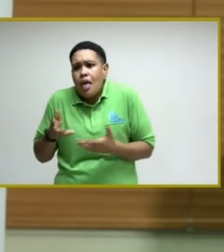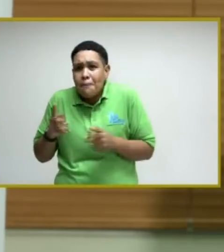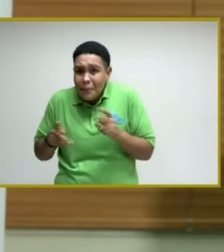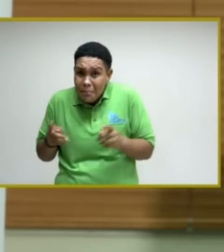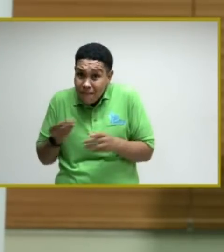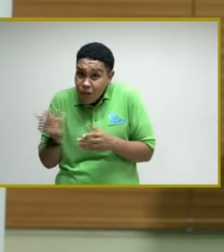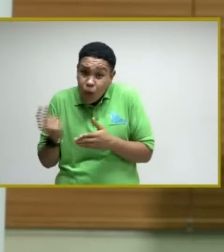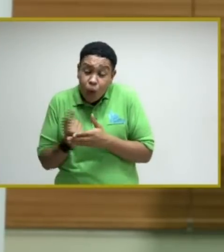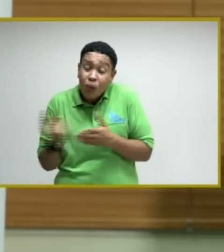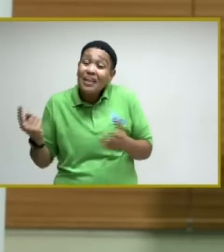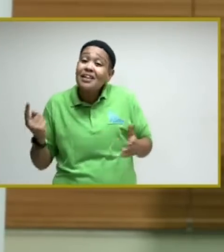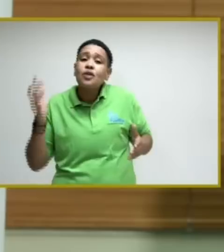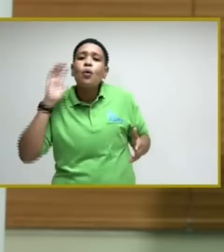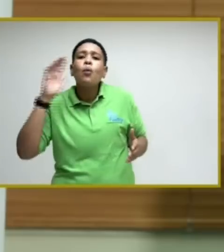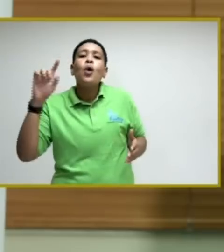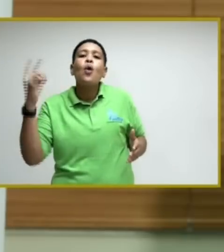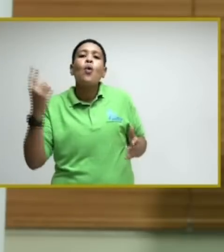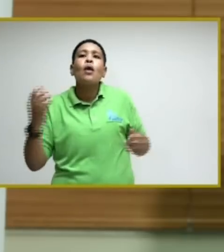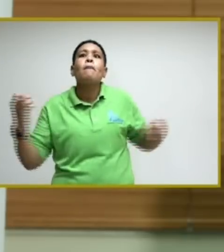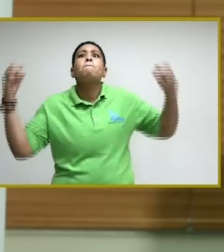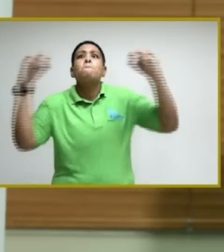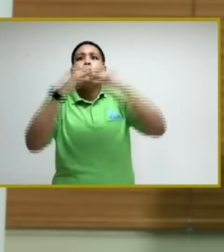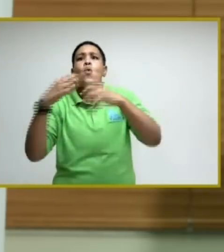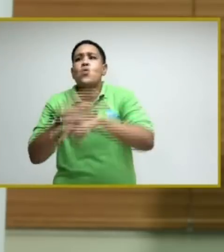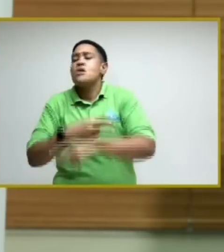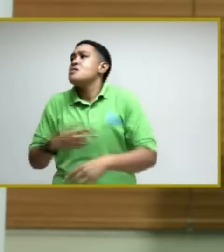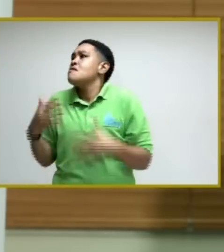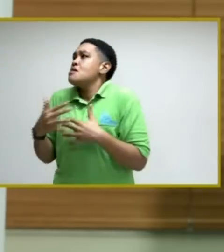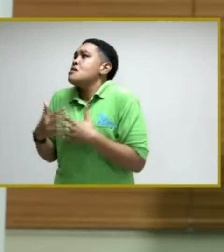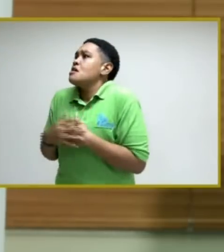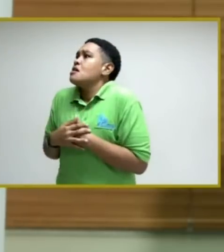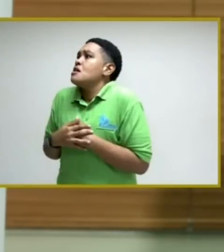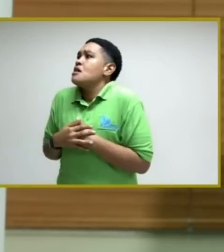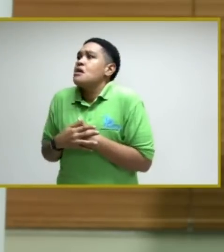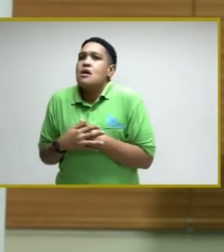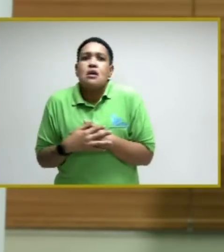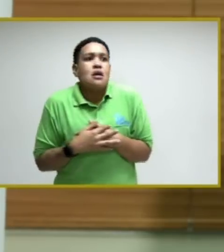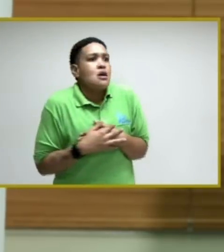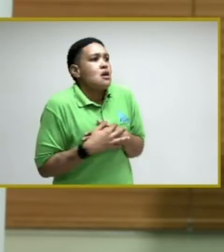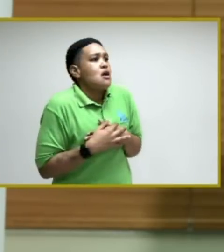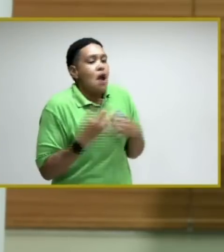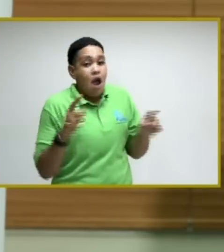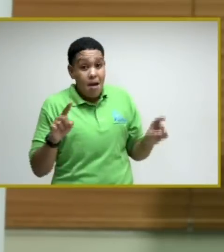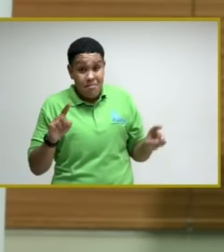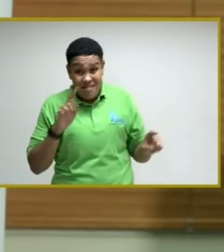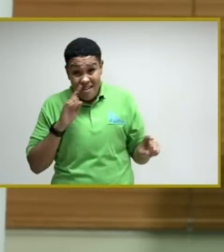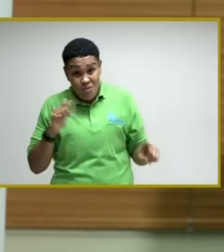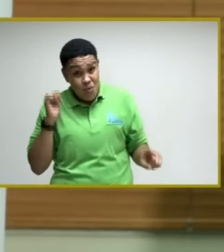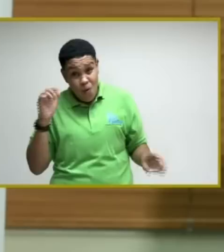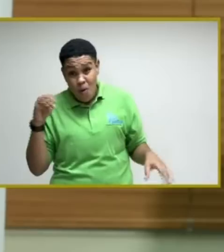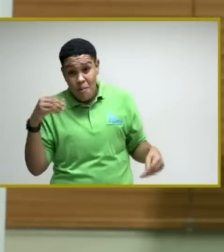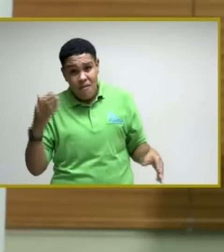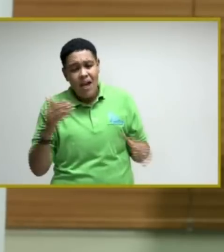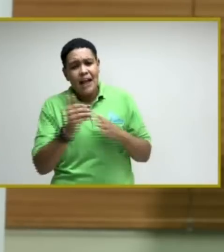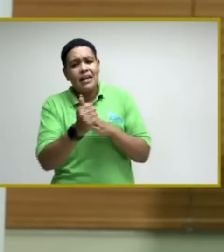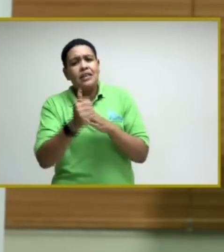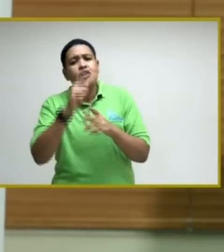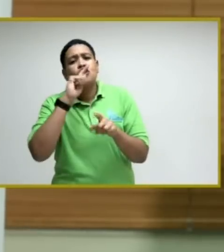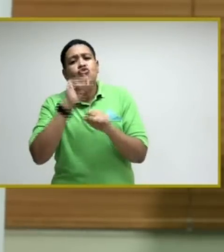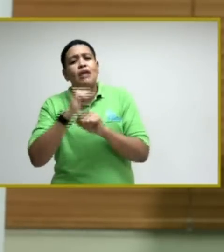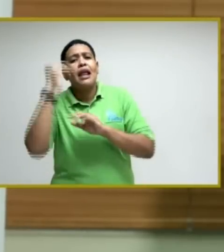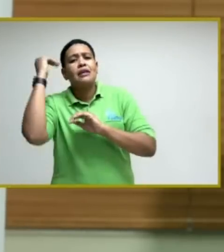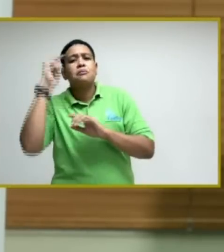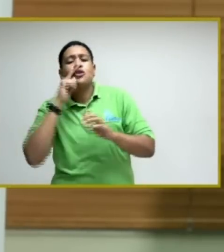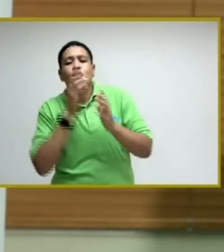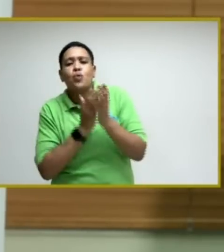few weeks will only be amplified, and unfortunately, we will not provide the leadership that is expected to maneuver